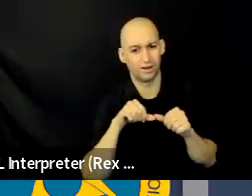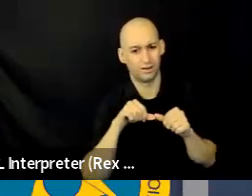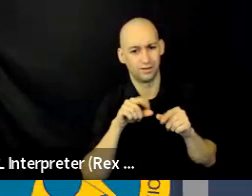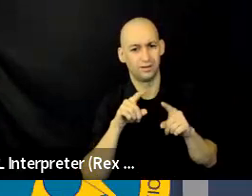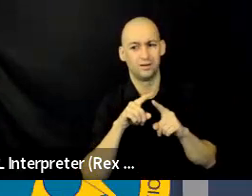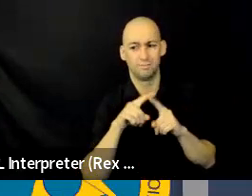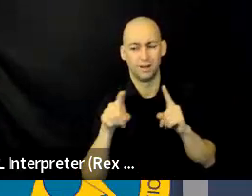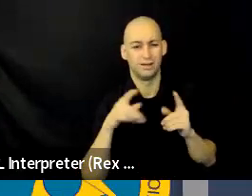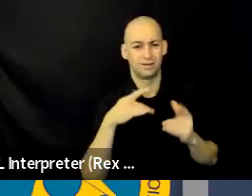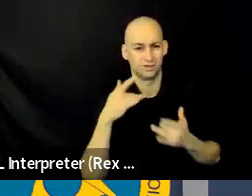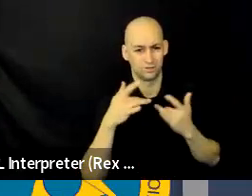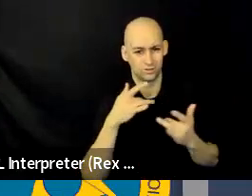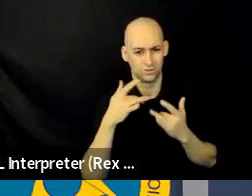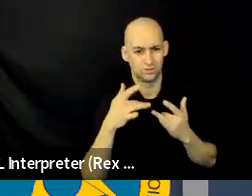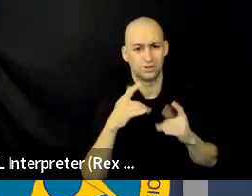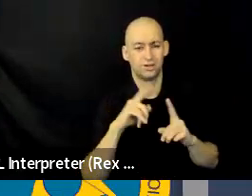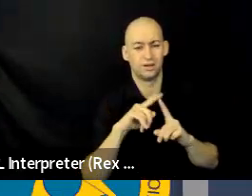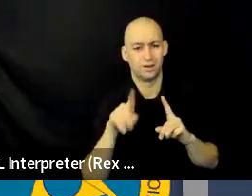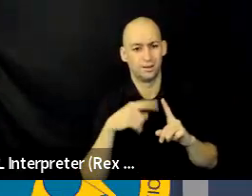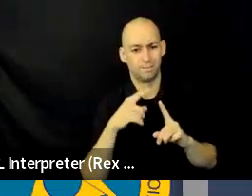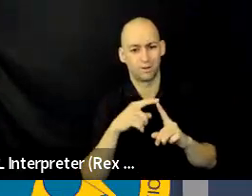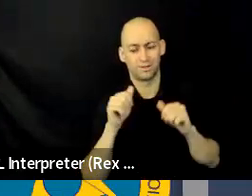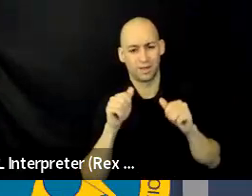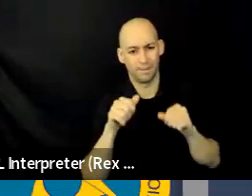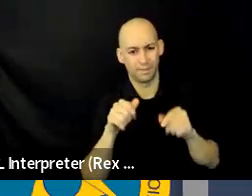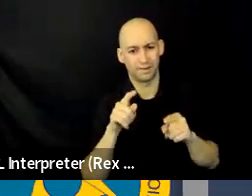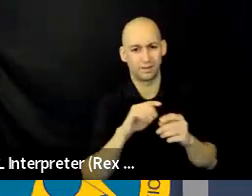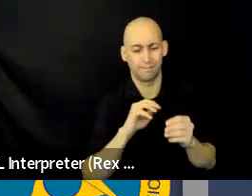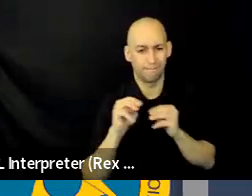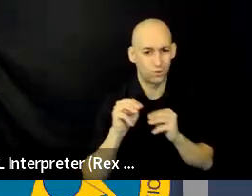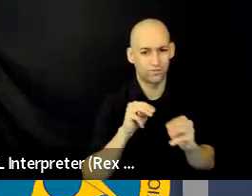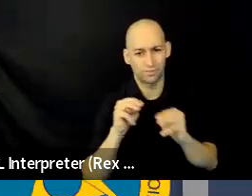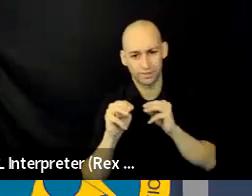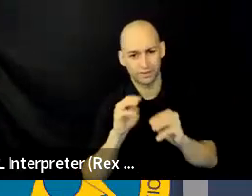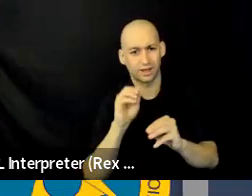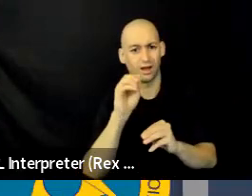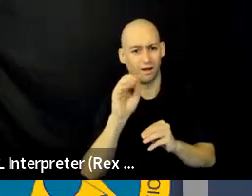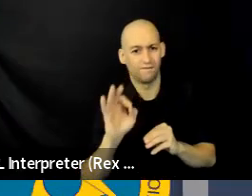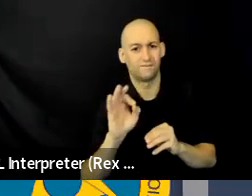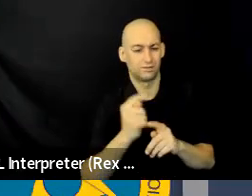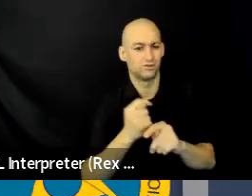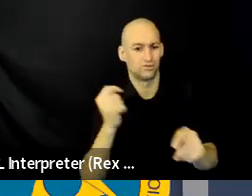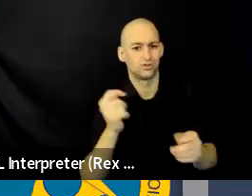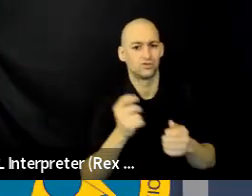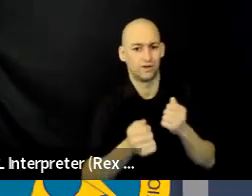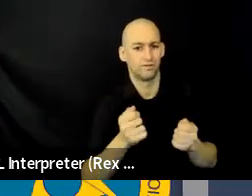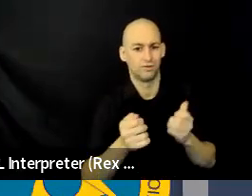I am concerned, however, of the ability and maneuverability of the truck